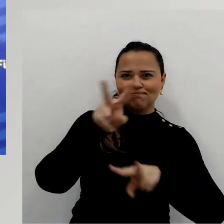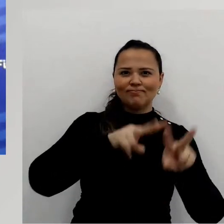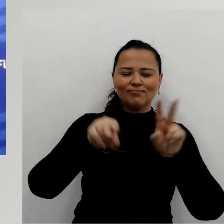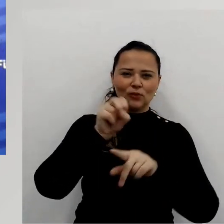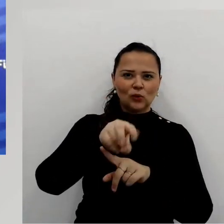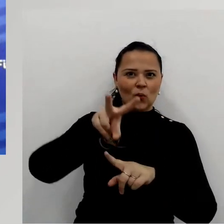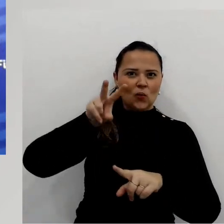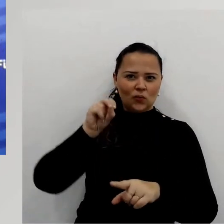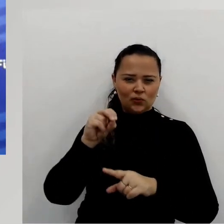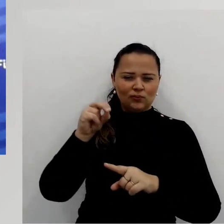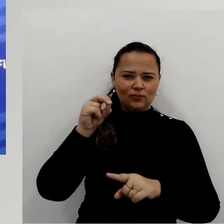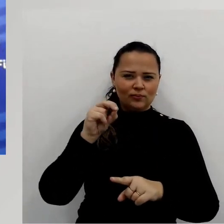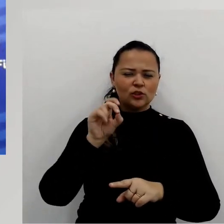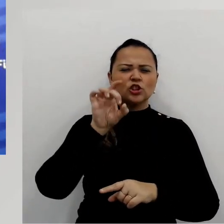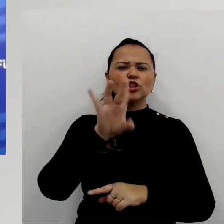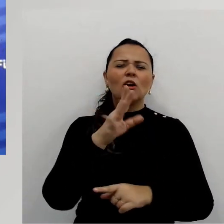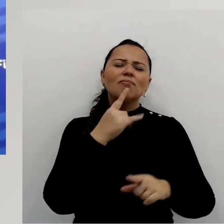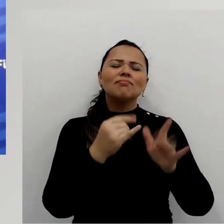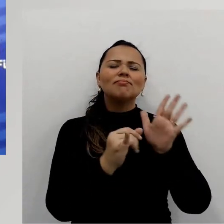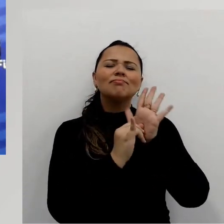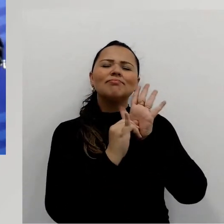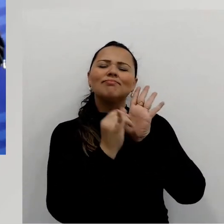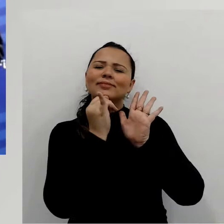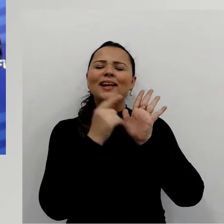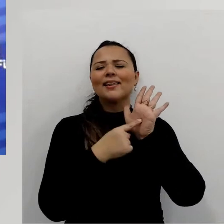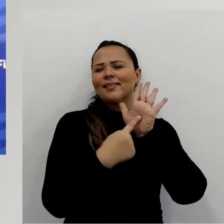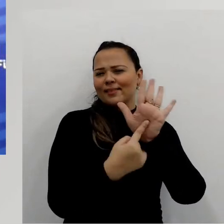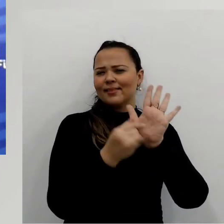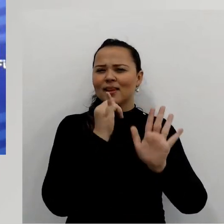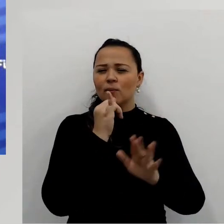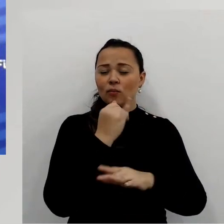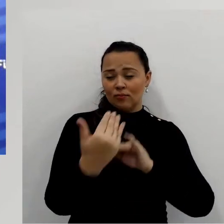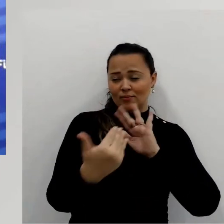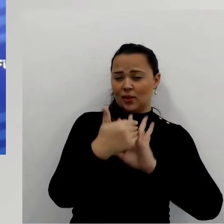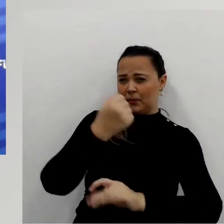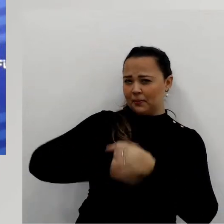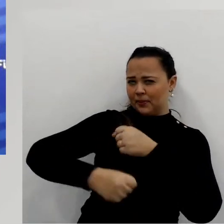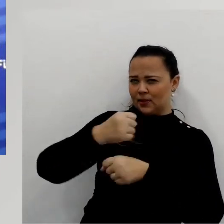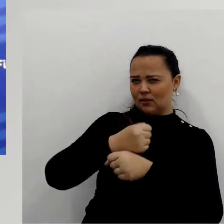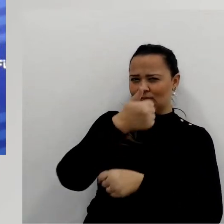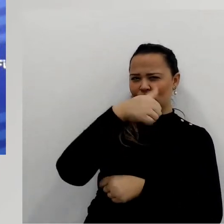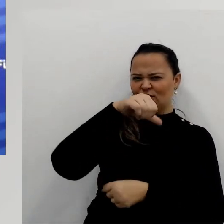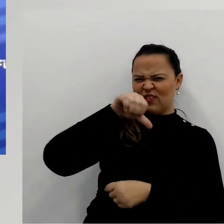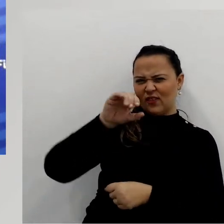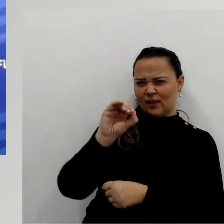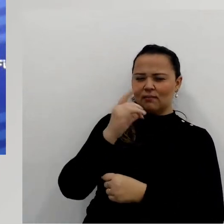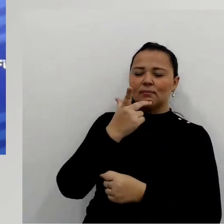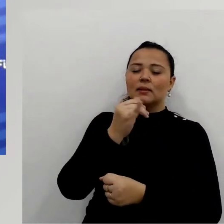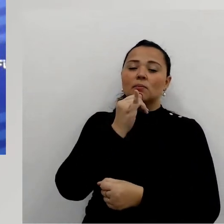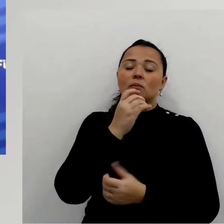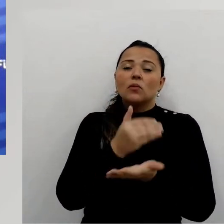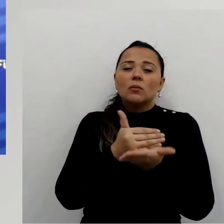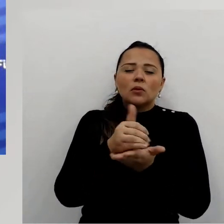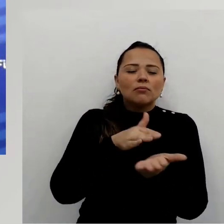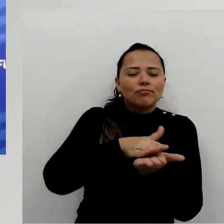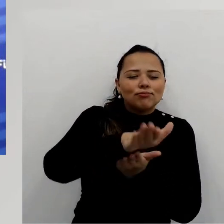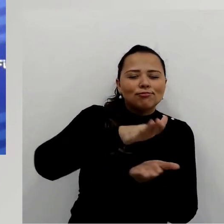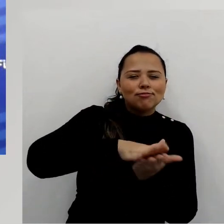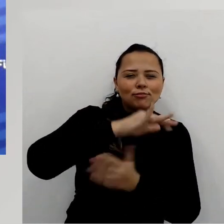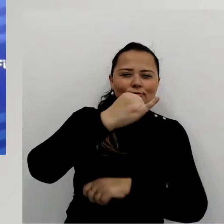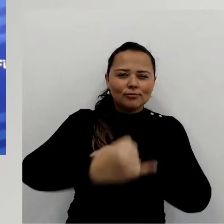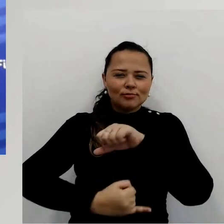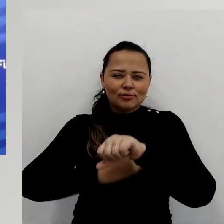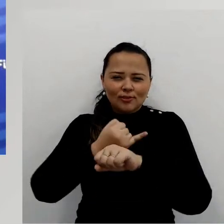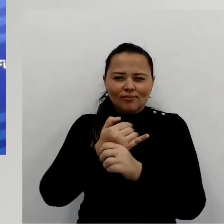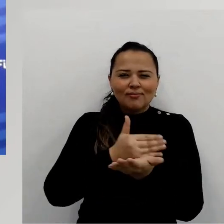and innovator. Only to say a few examples, at the end of the 90s, when the digital printing was